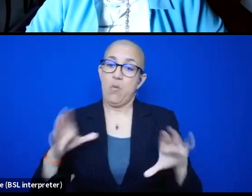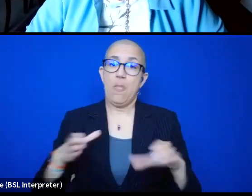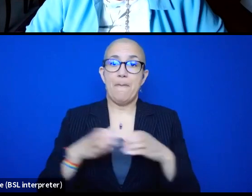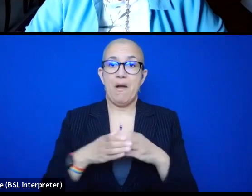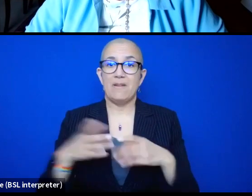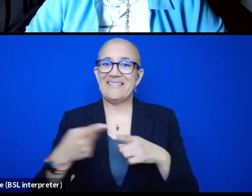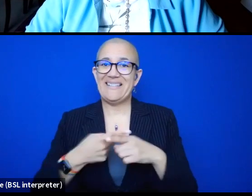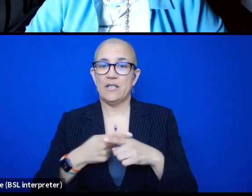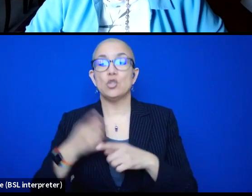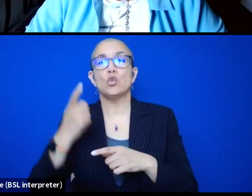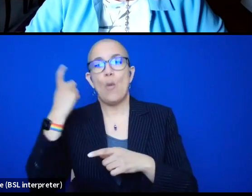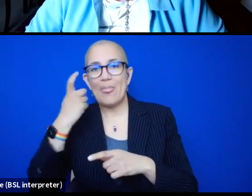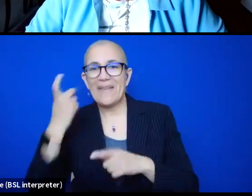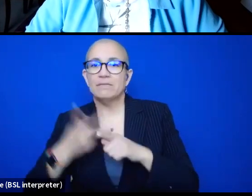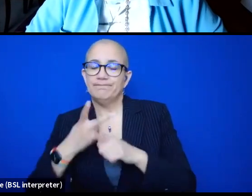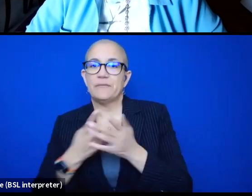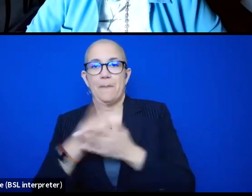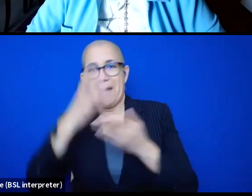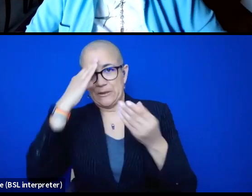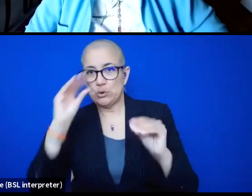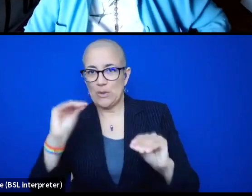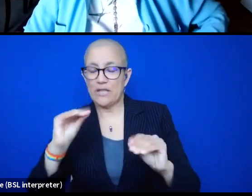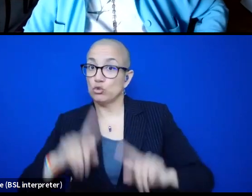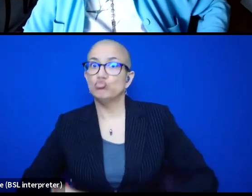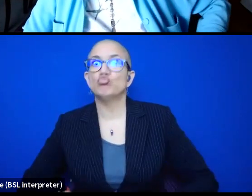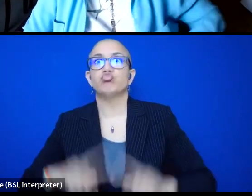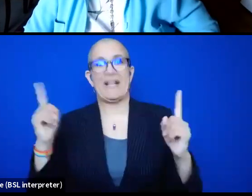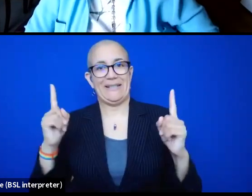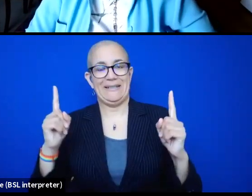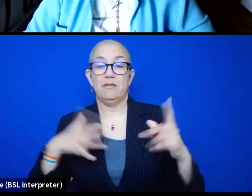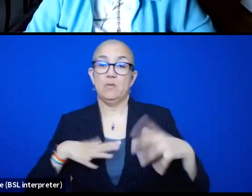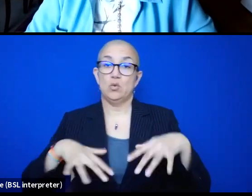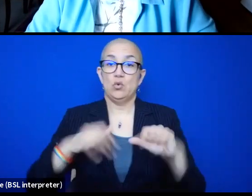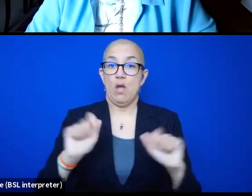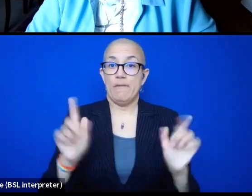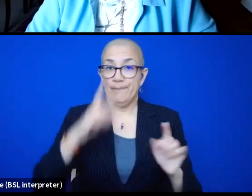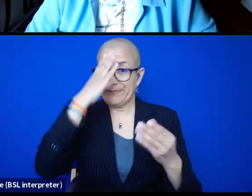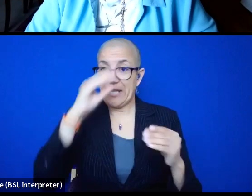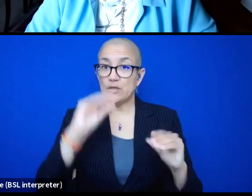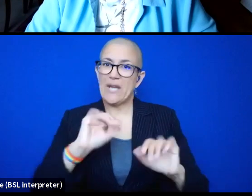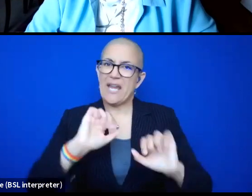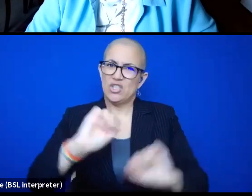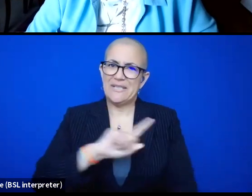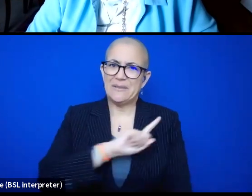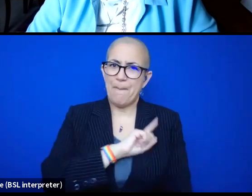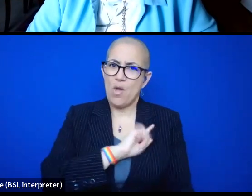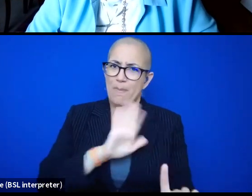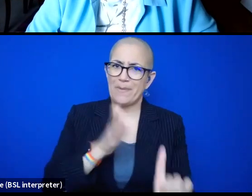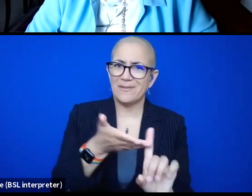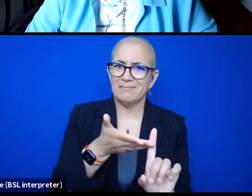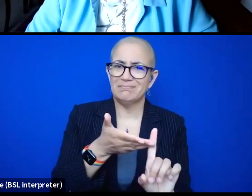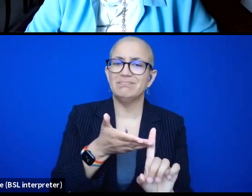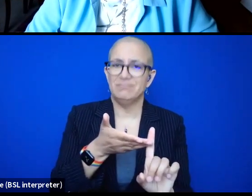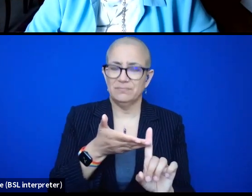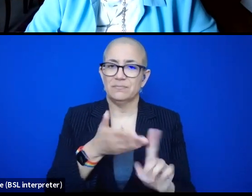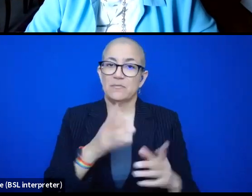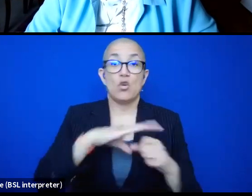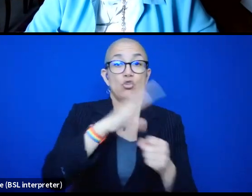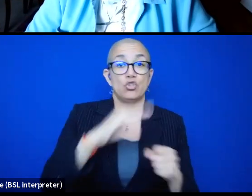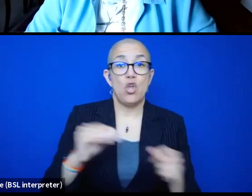rethink education radically, starting with education's purpose. Conservatives and Labour compete